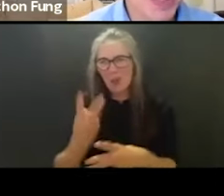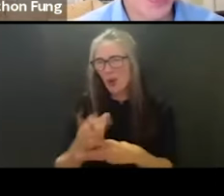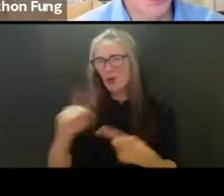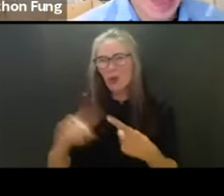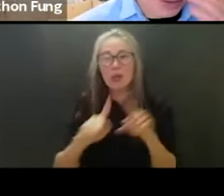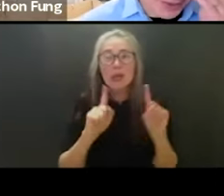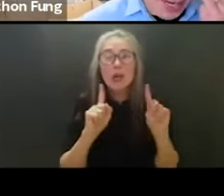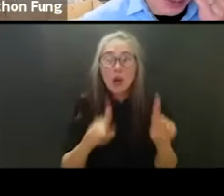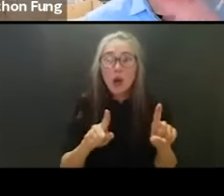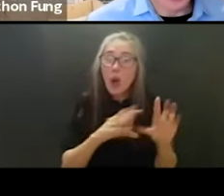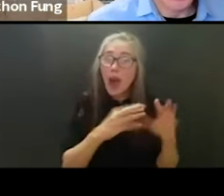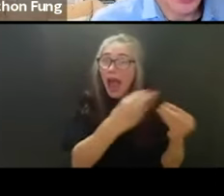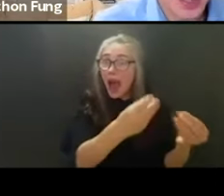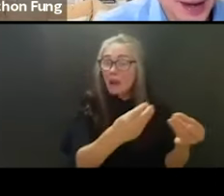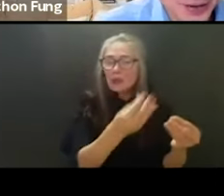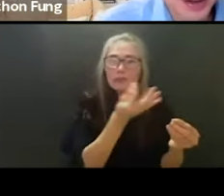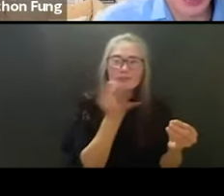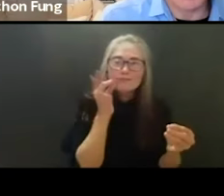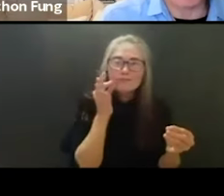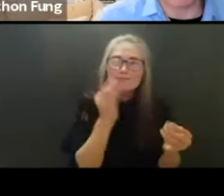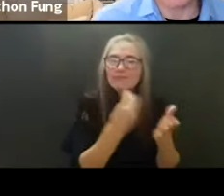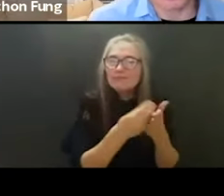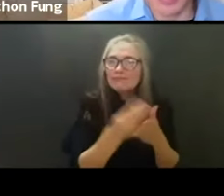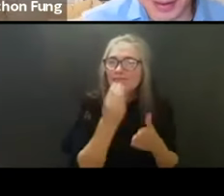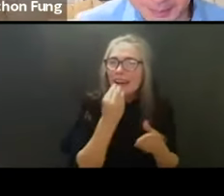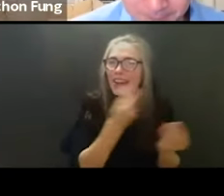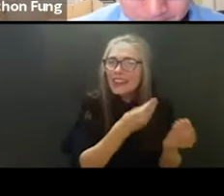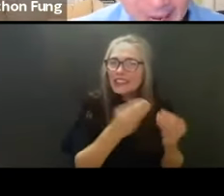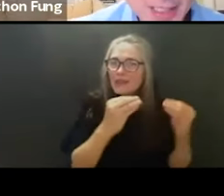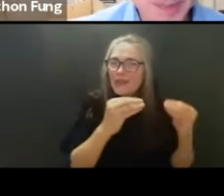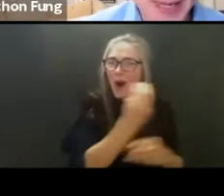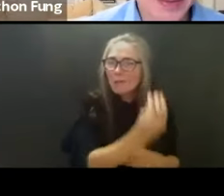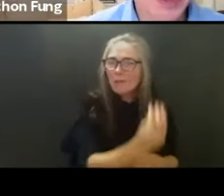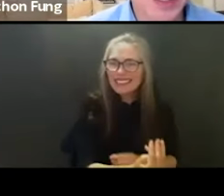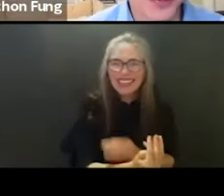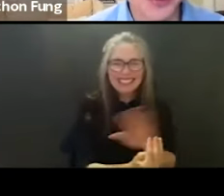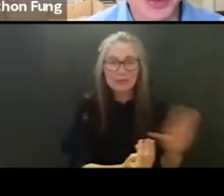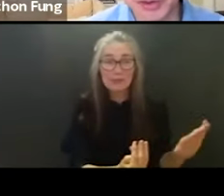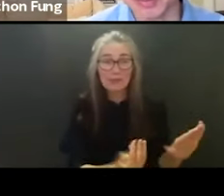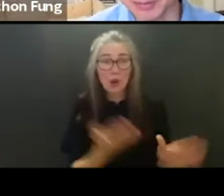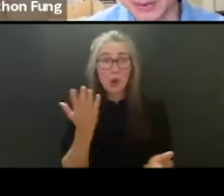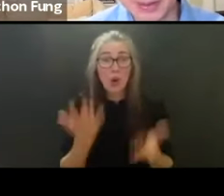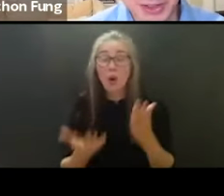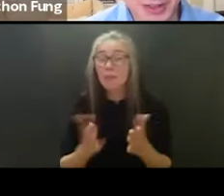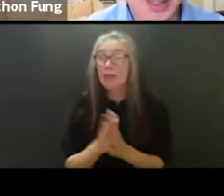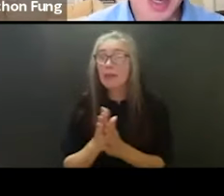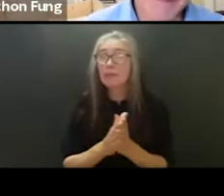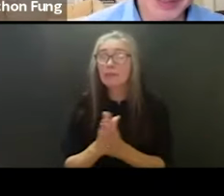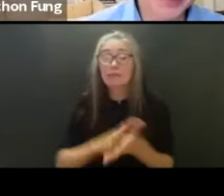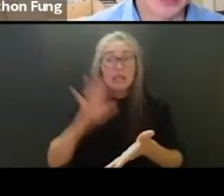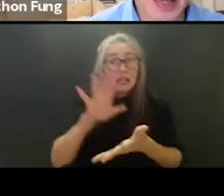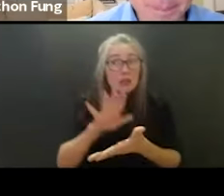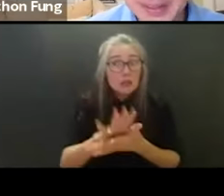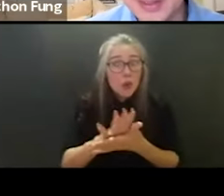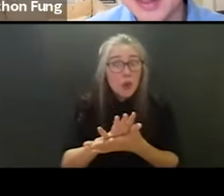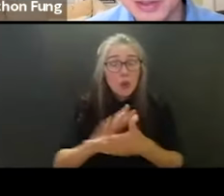beyond that reality. Another important aspect is a full social mobilization. I